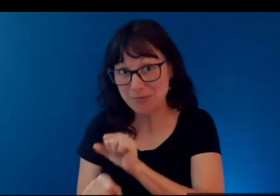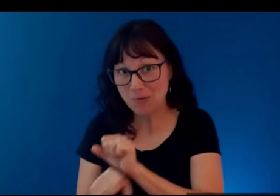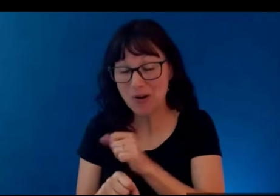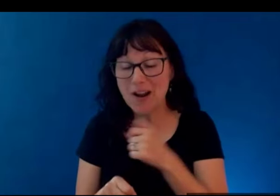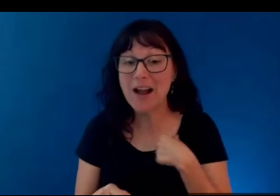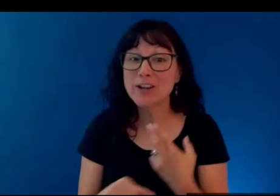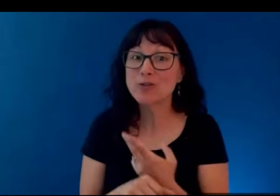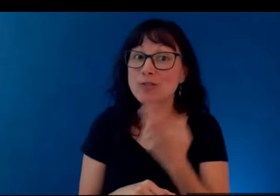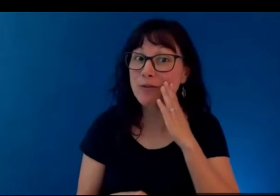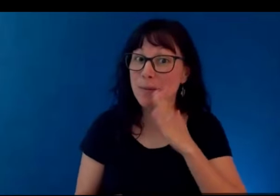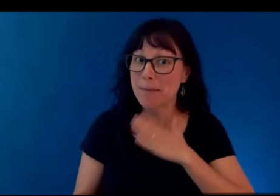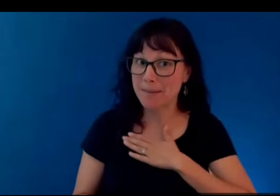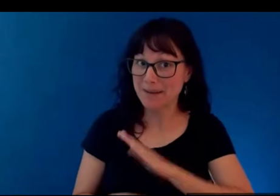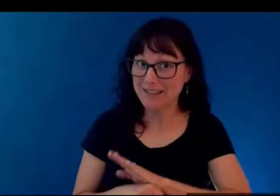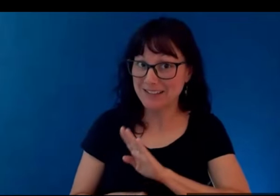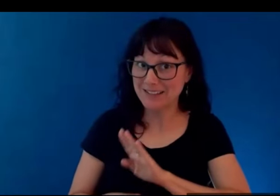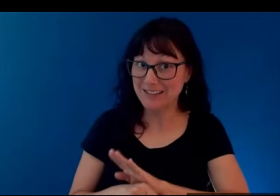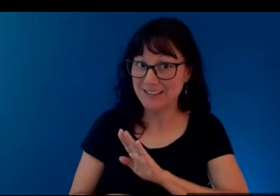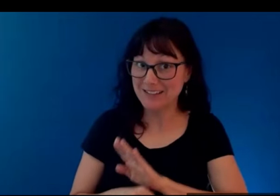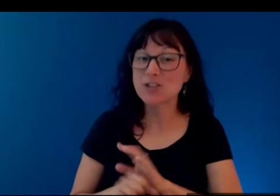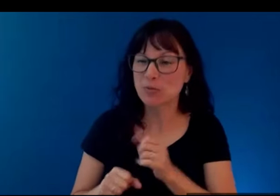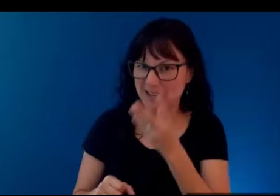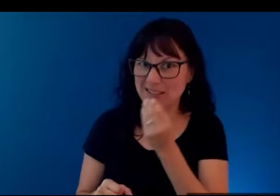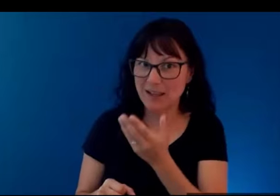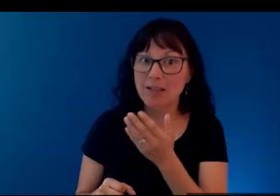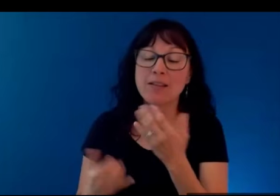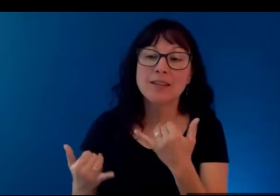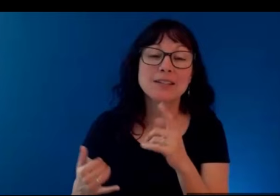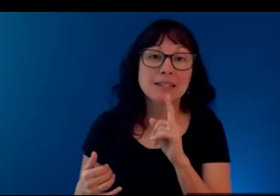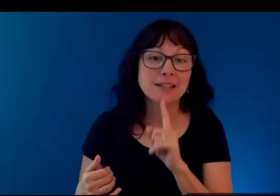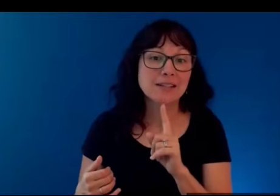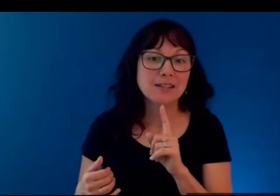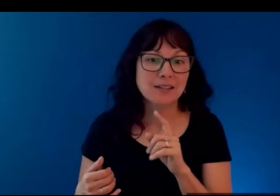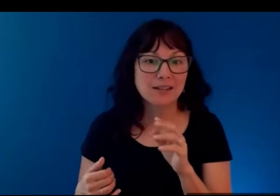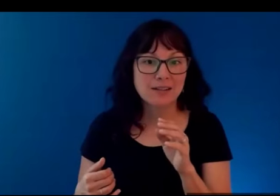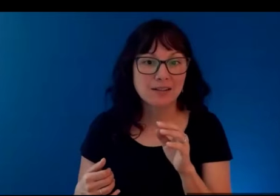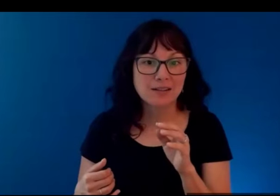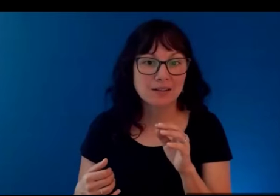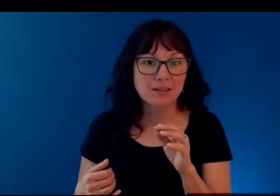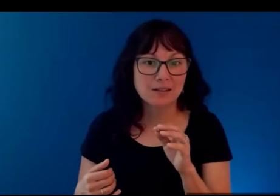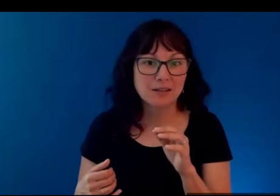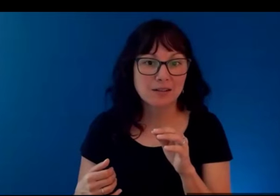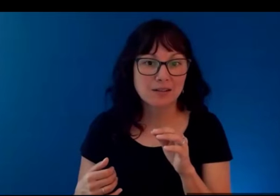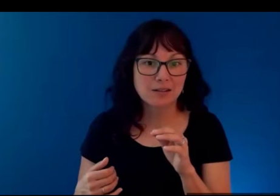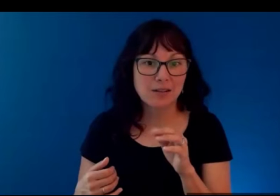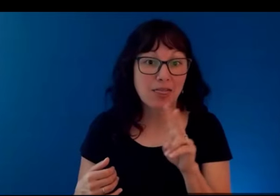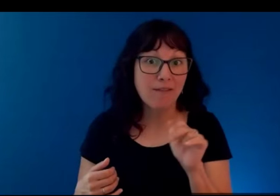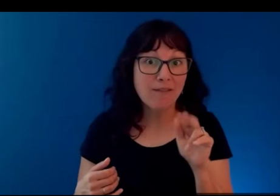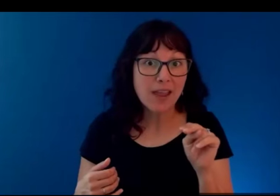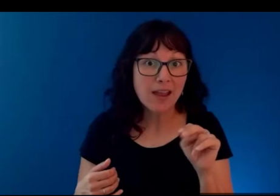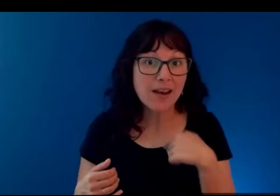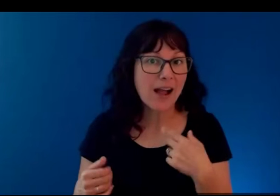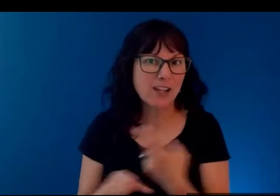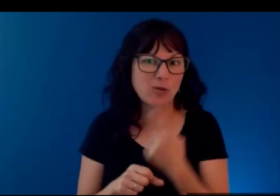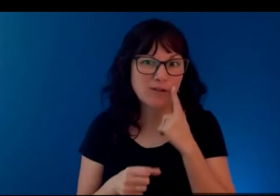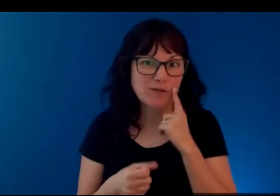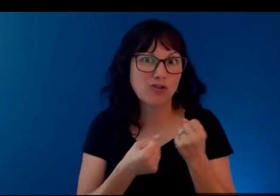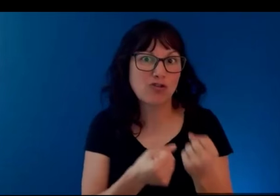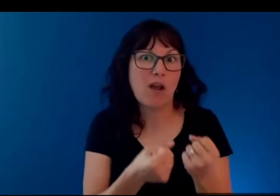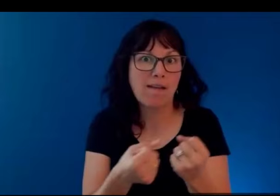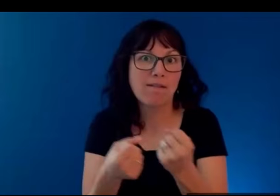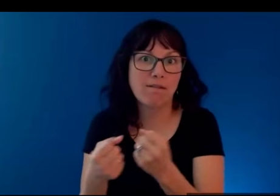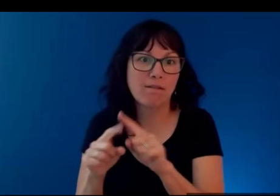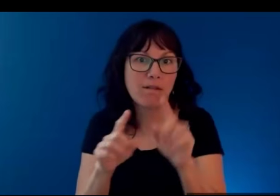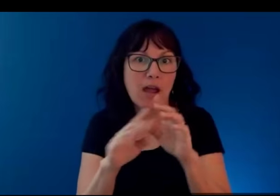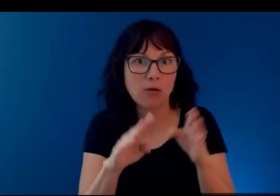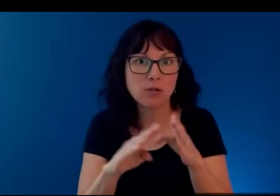use this in my business. And you can tell them, this is the van that I use to drive to people's houses to fix their